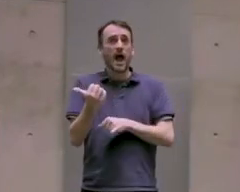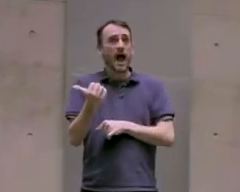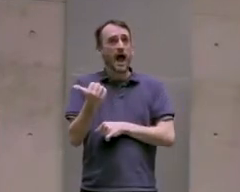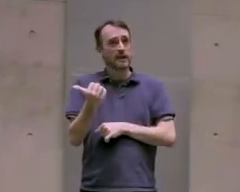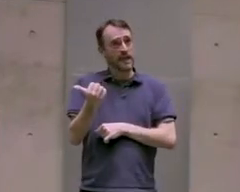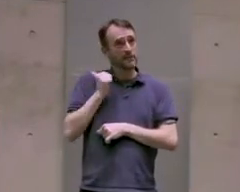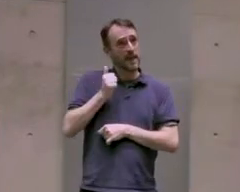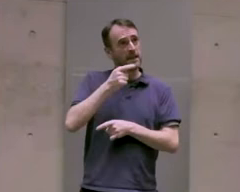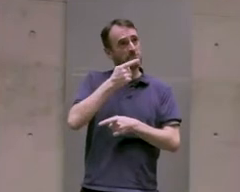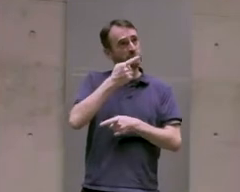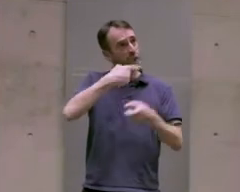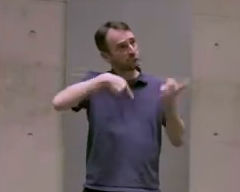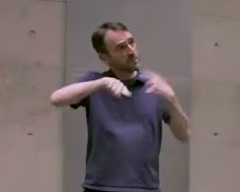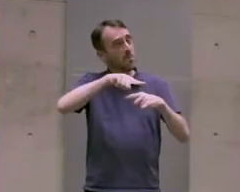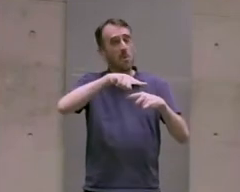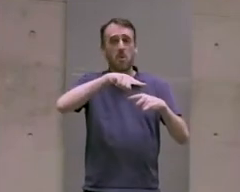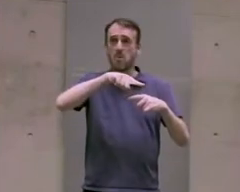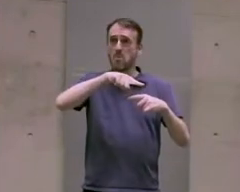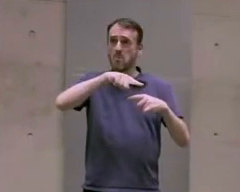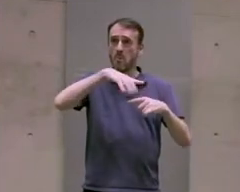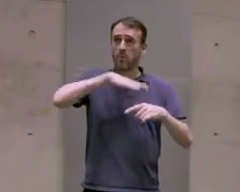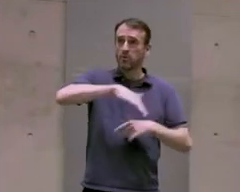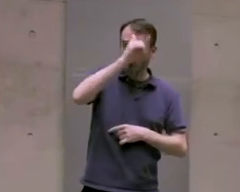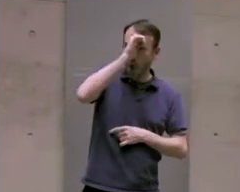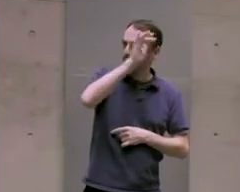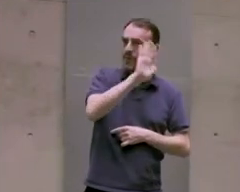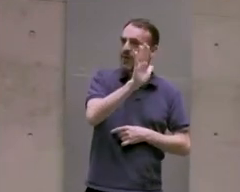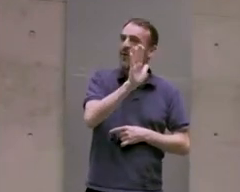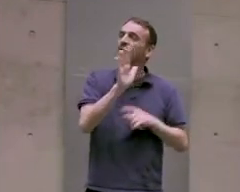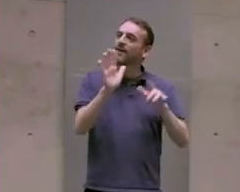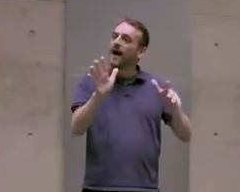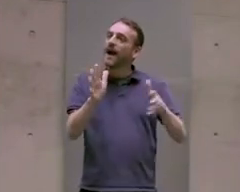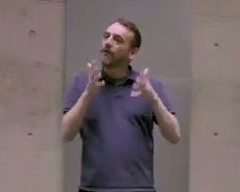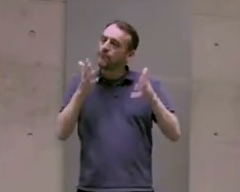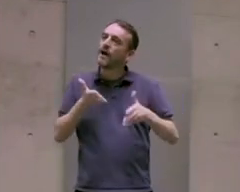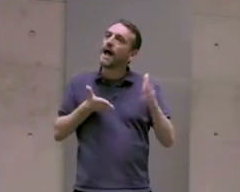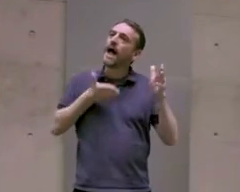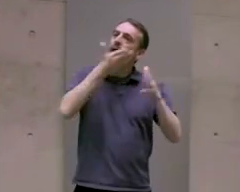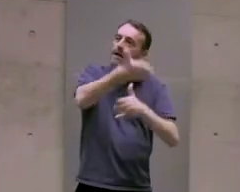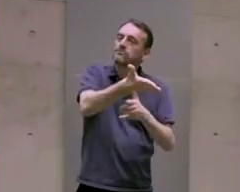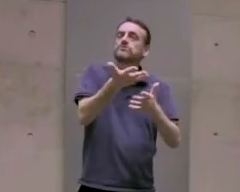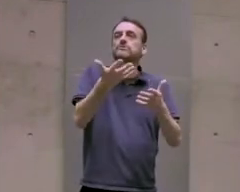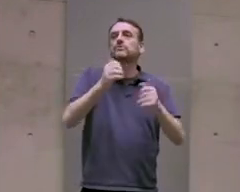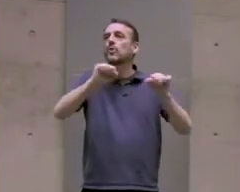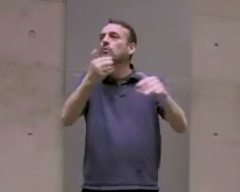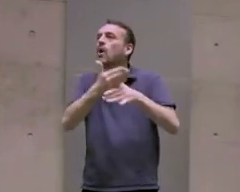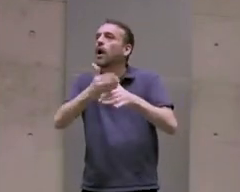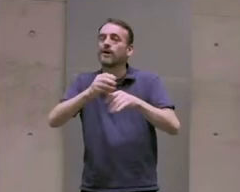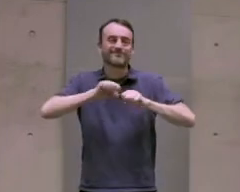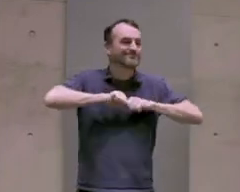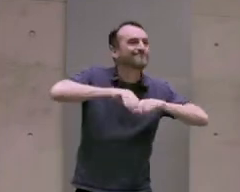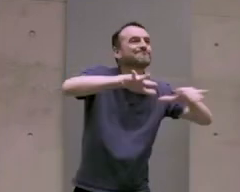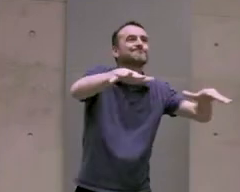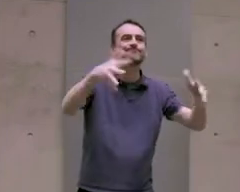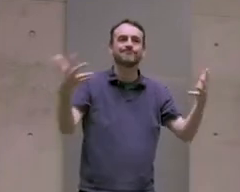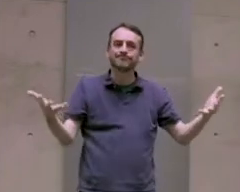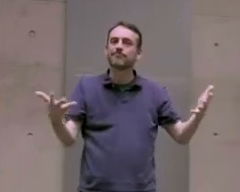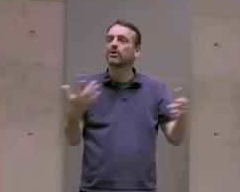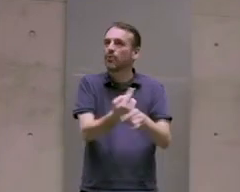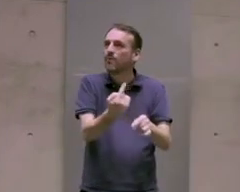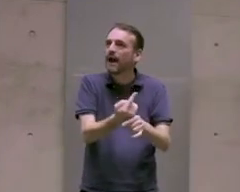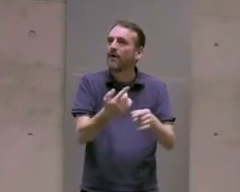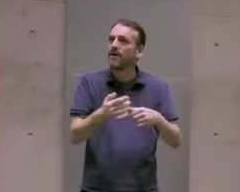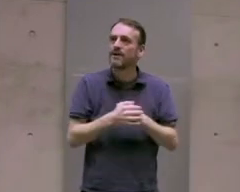that. Commit to wanting to spread, the word about something you've made. And I think